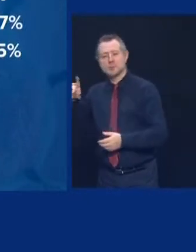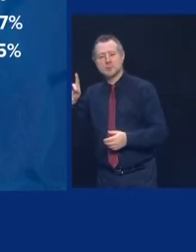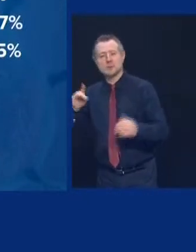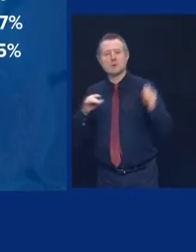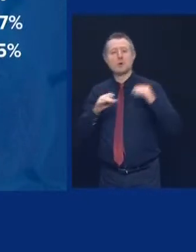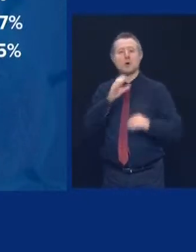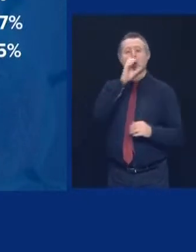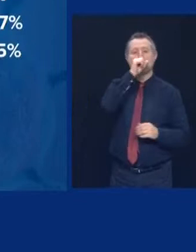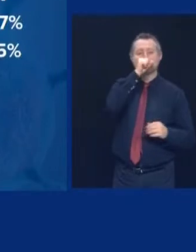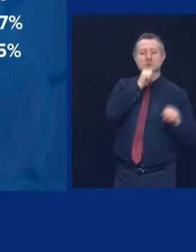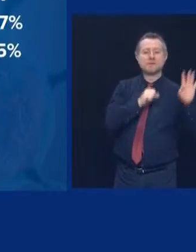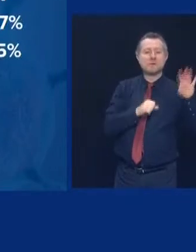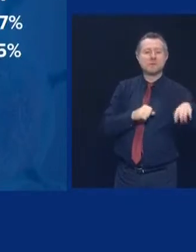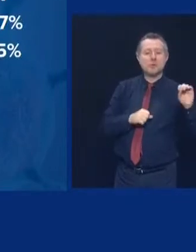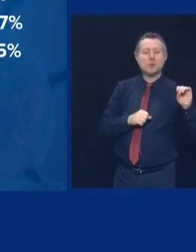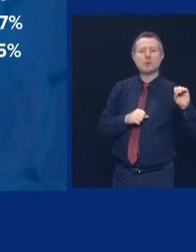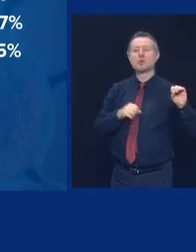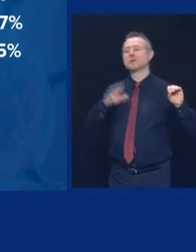to 3.5.